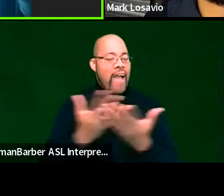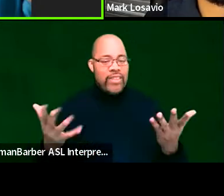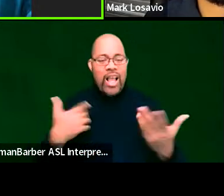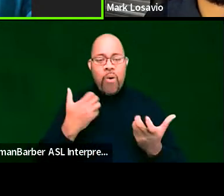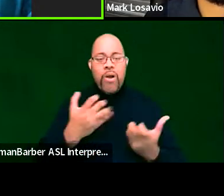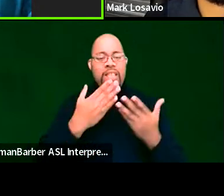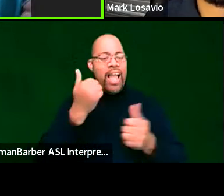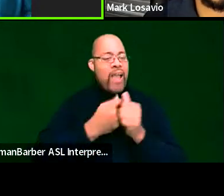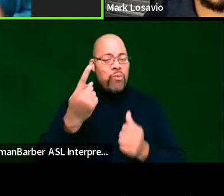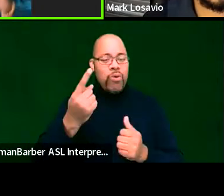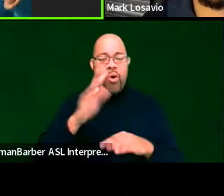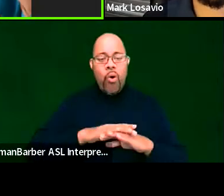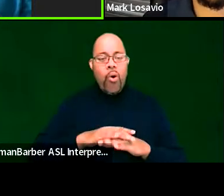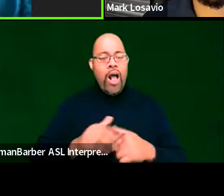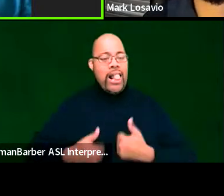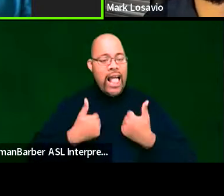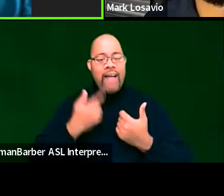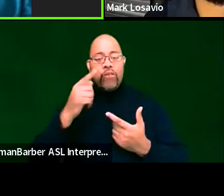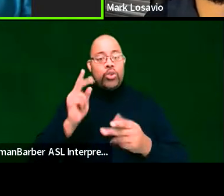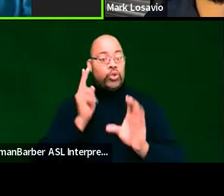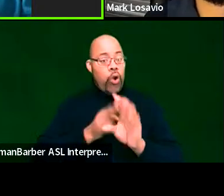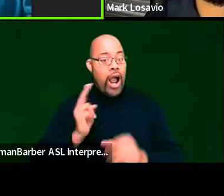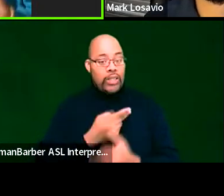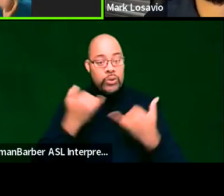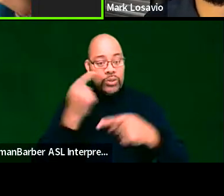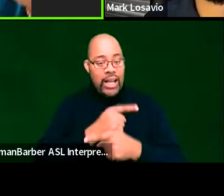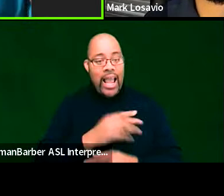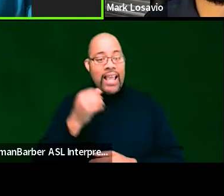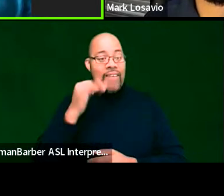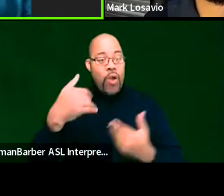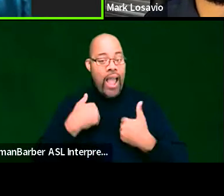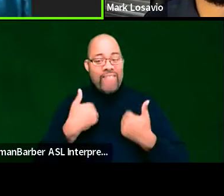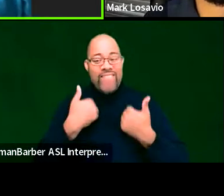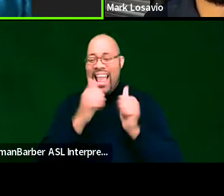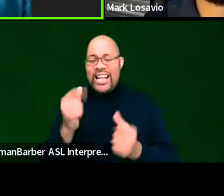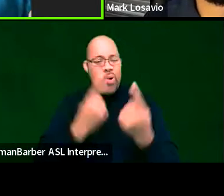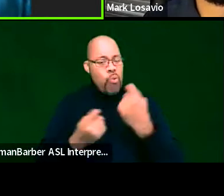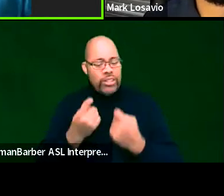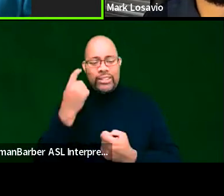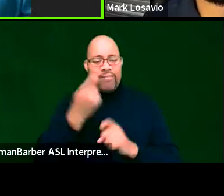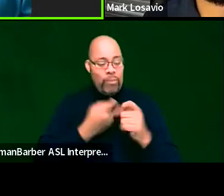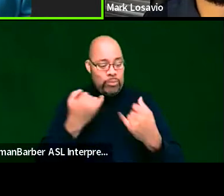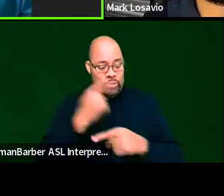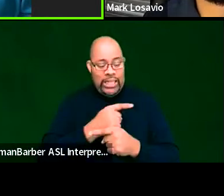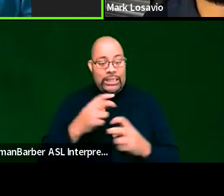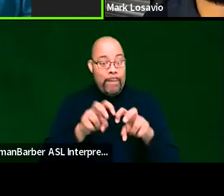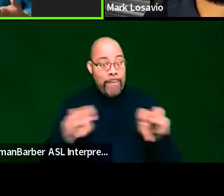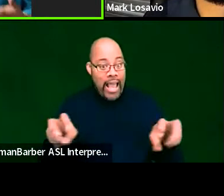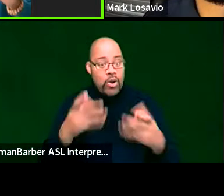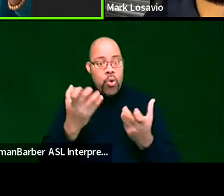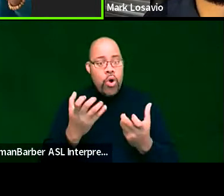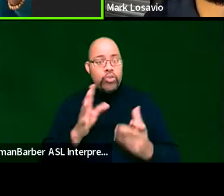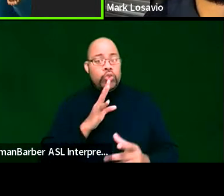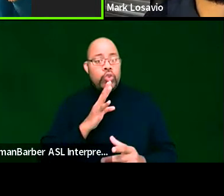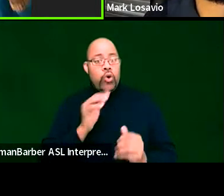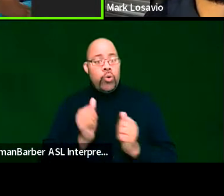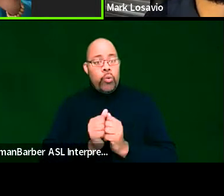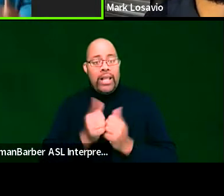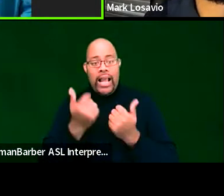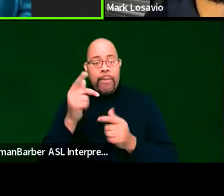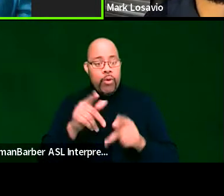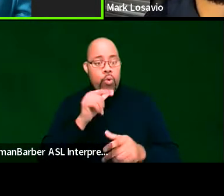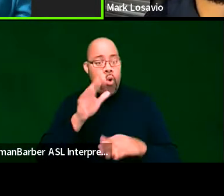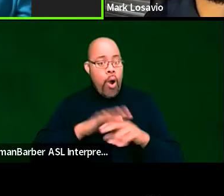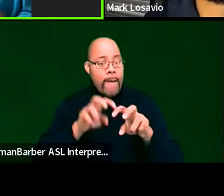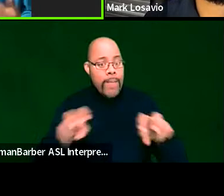want to thank everybody on the live for joining us today. And if you have any questions from today's panels and you want to talk to anyone who was